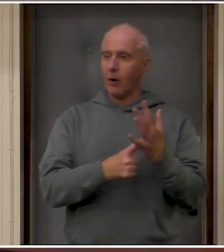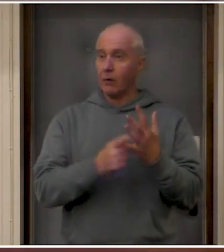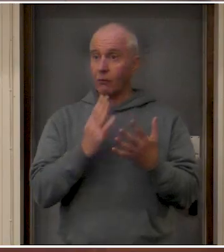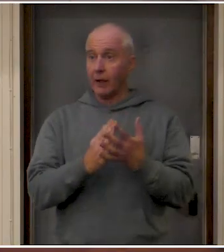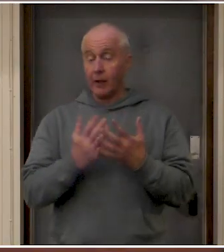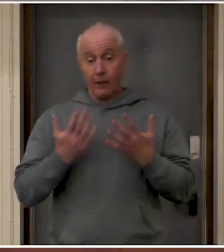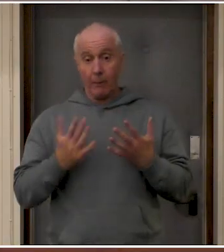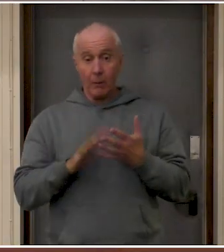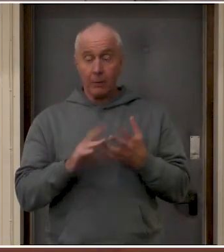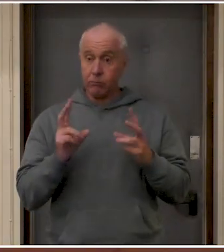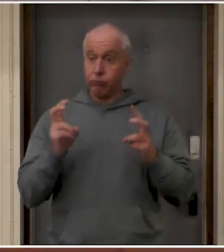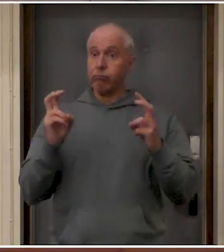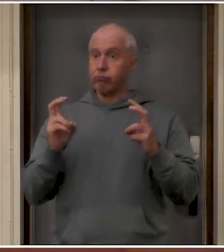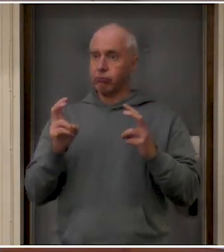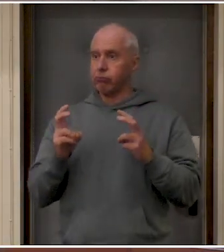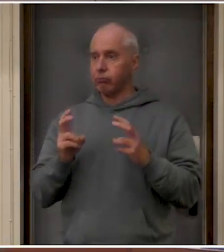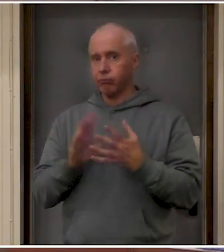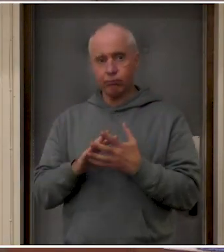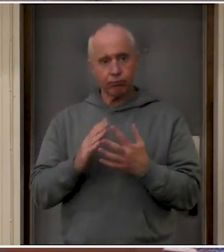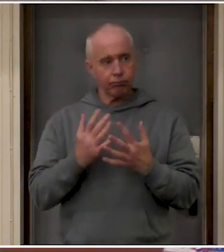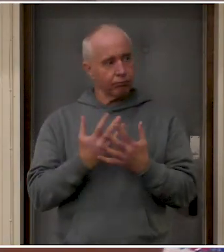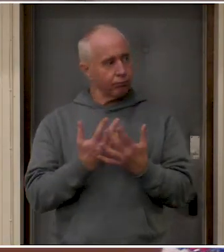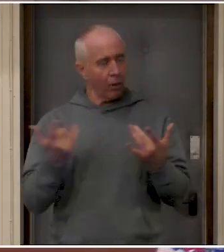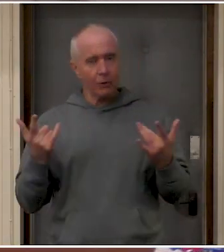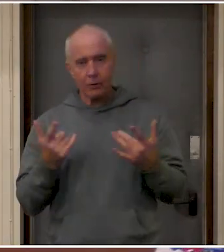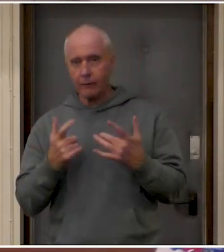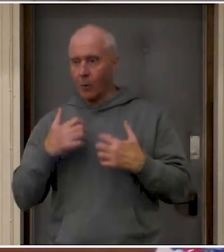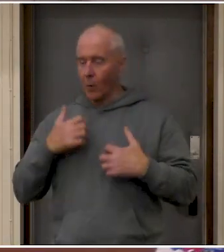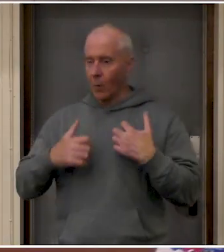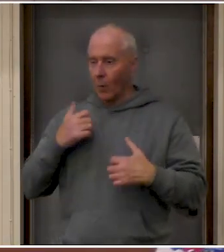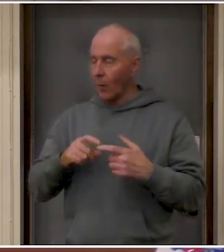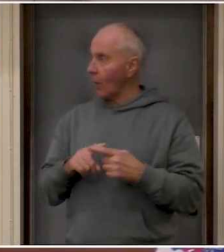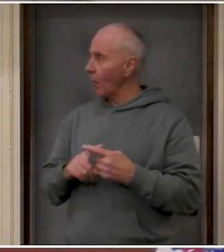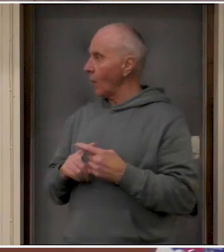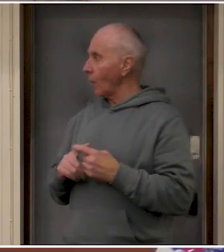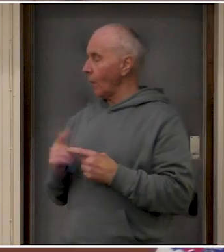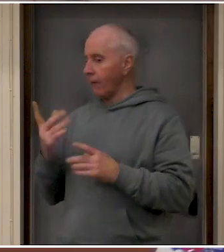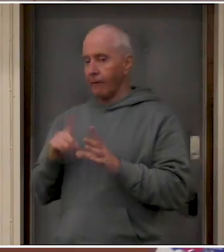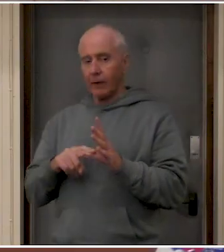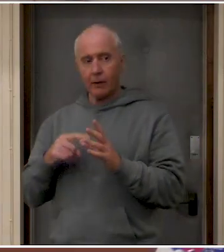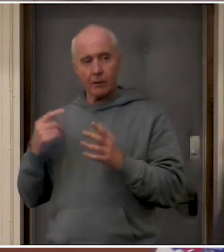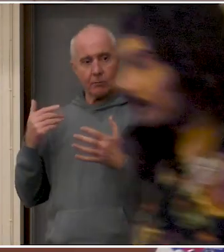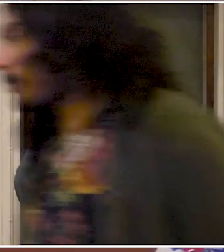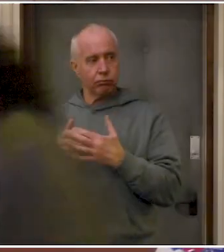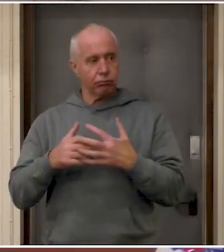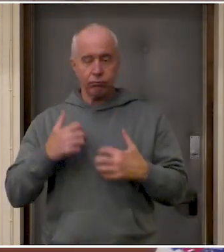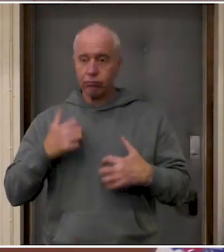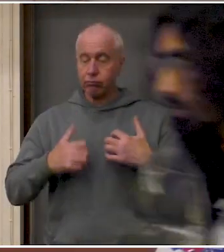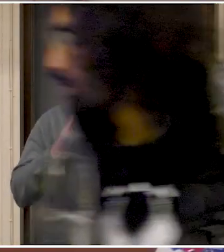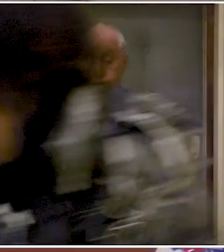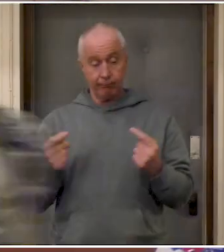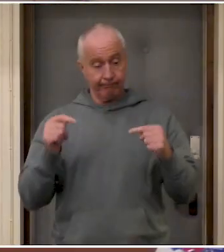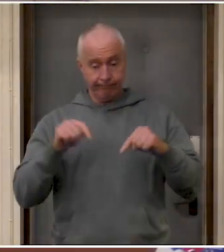in vogue at the minute, and there's a flurry of activity that's been building over the last sort of 5 years. That was the